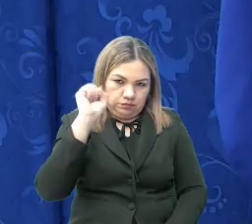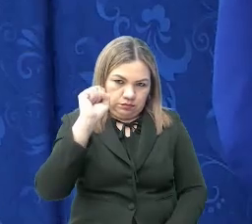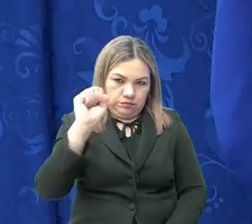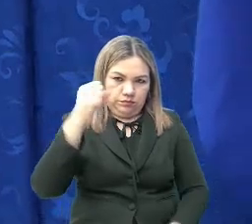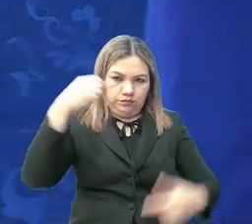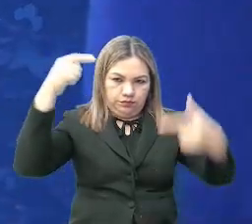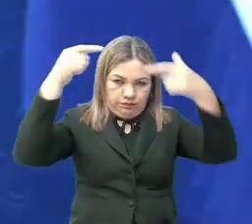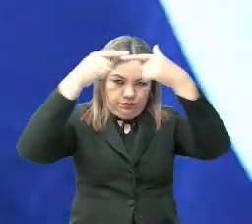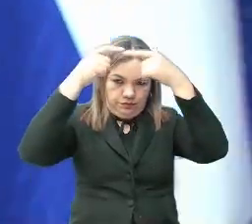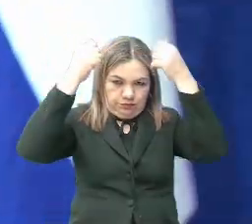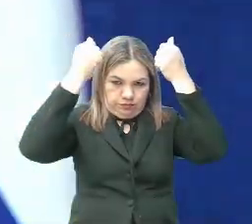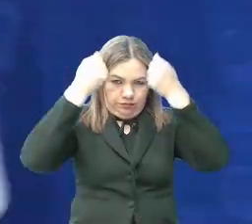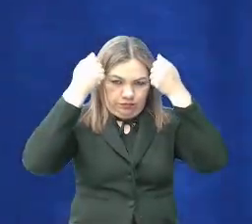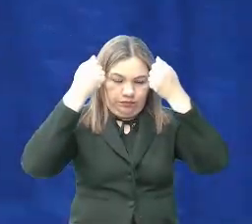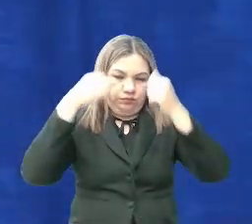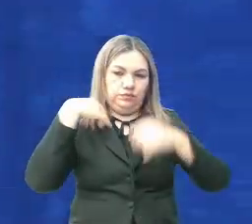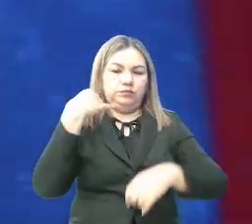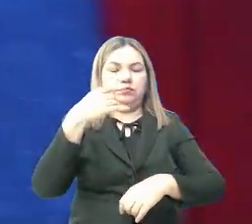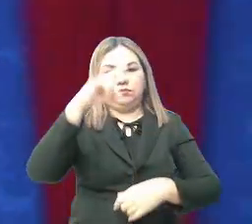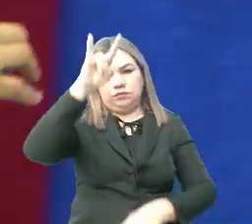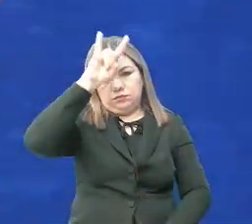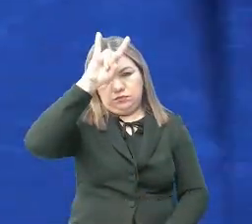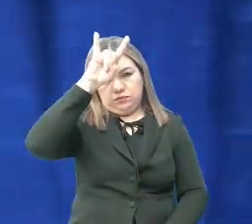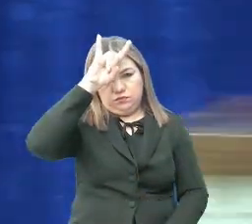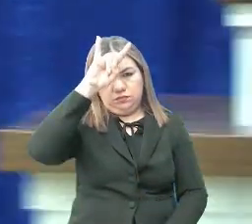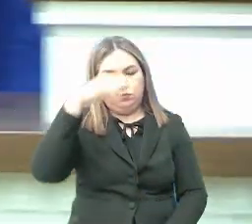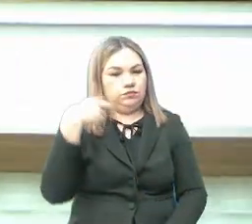of the rulers that command.